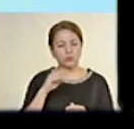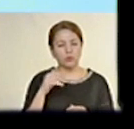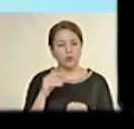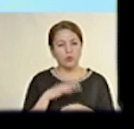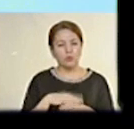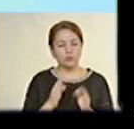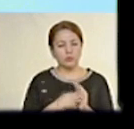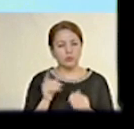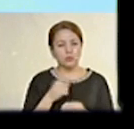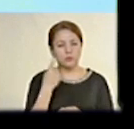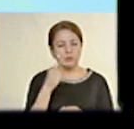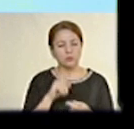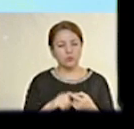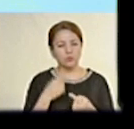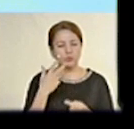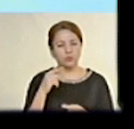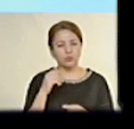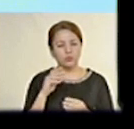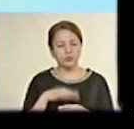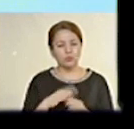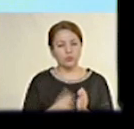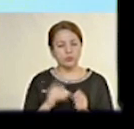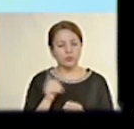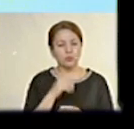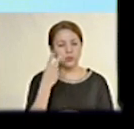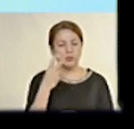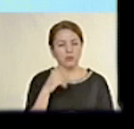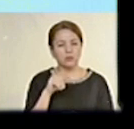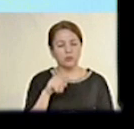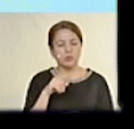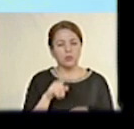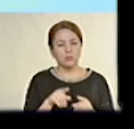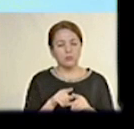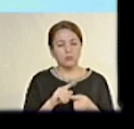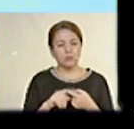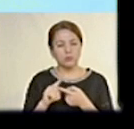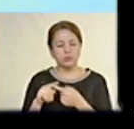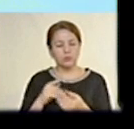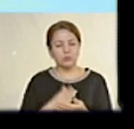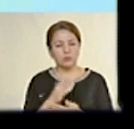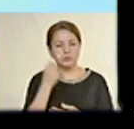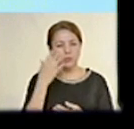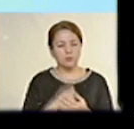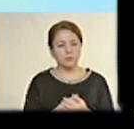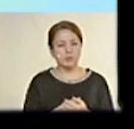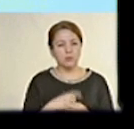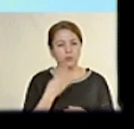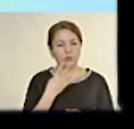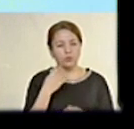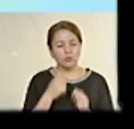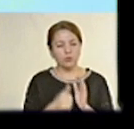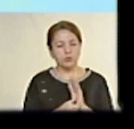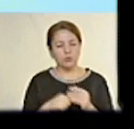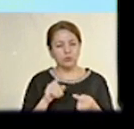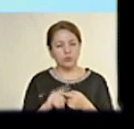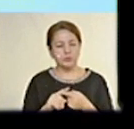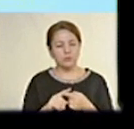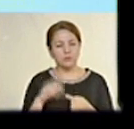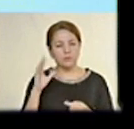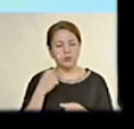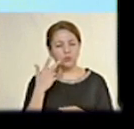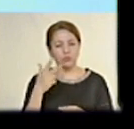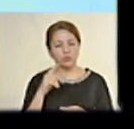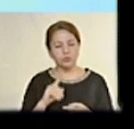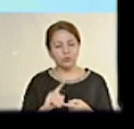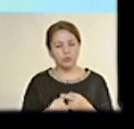butun 19 dan 2. Buni ham o'z-o'zidan qo'shish usulini bilamiz. Ya'ni 4 ga 6 ni qo'shamiz va 3